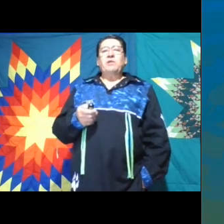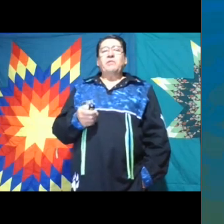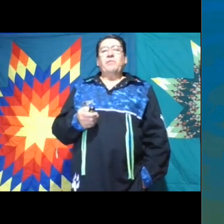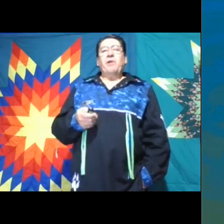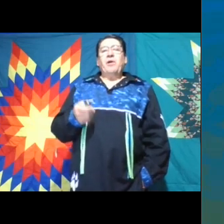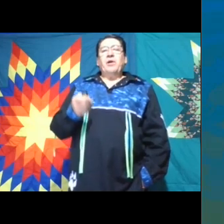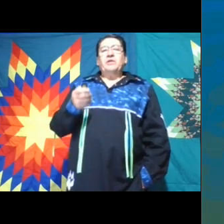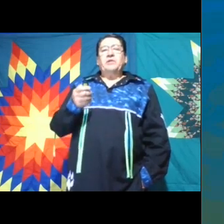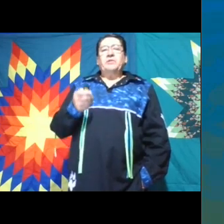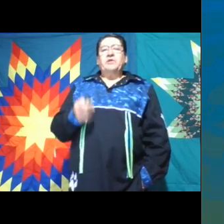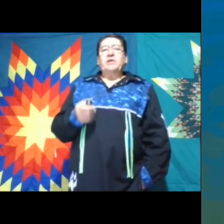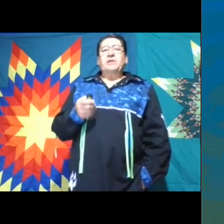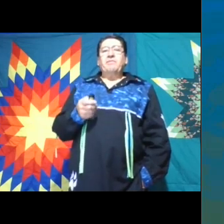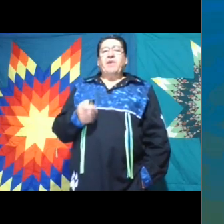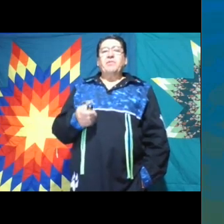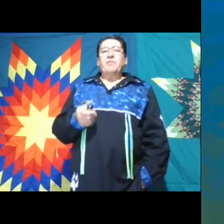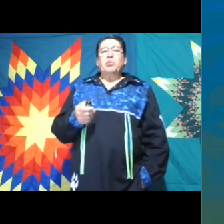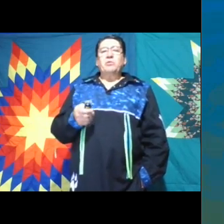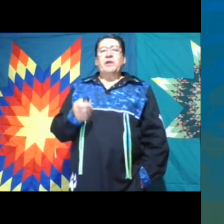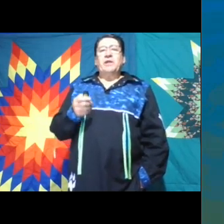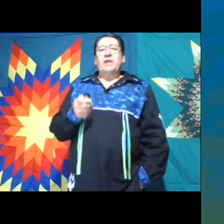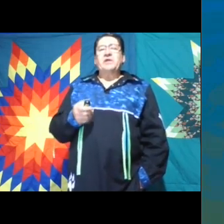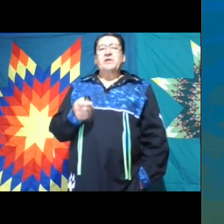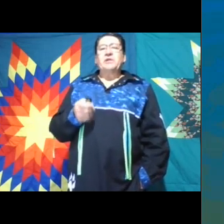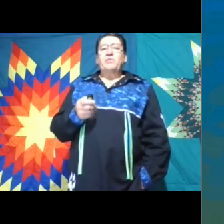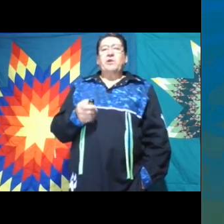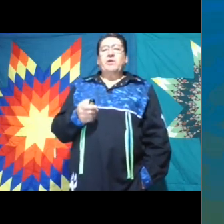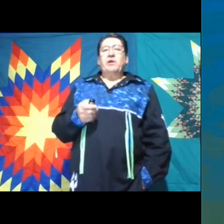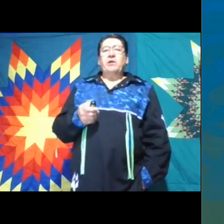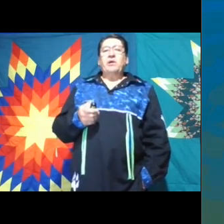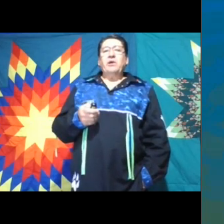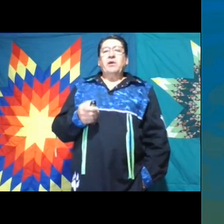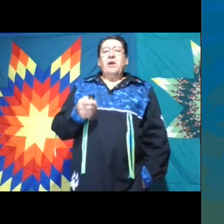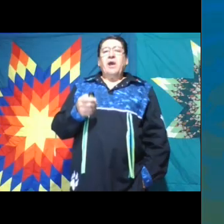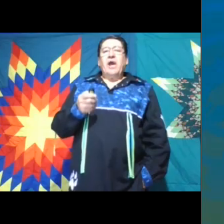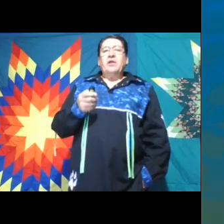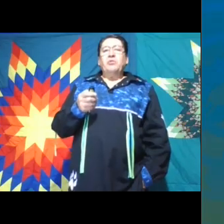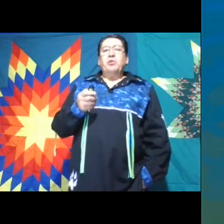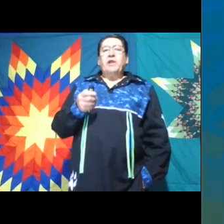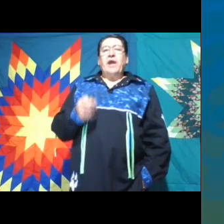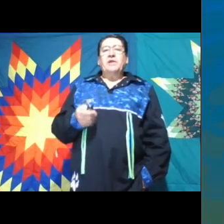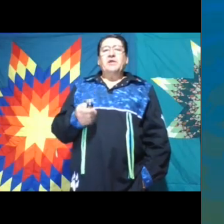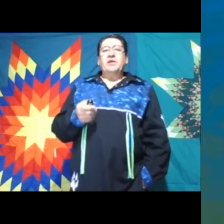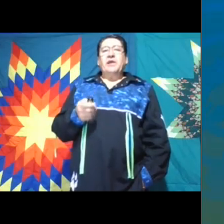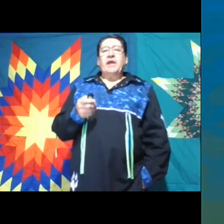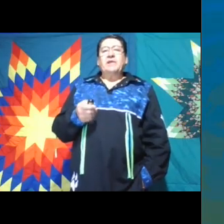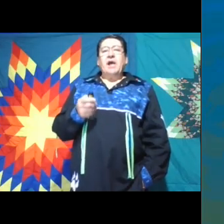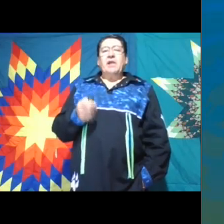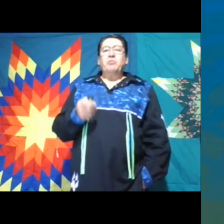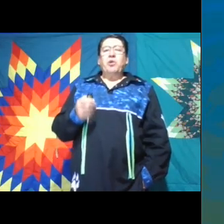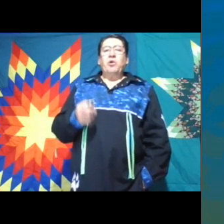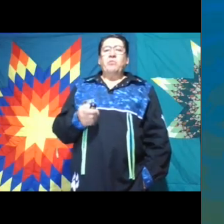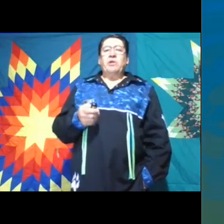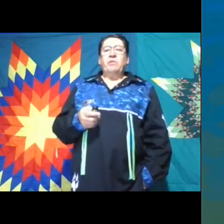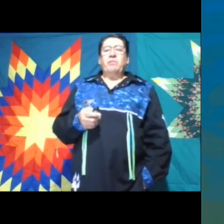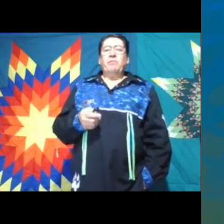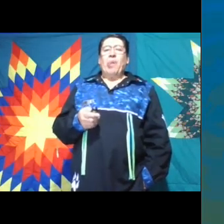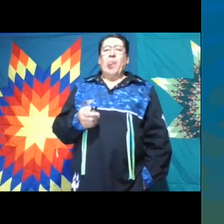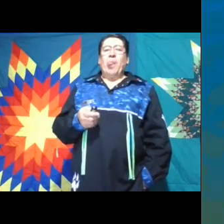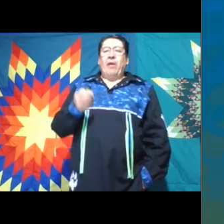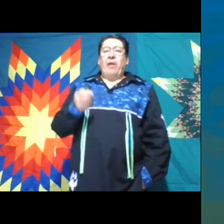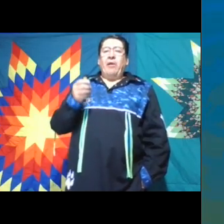employment, to just and favorable conditions of work, and to protection against unemployment.